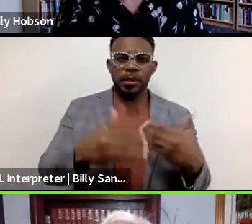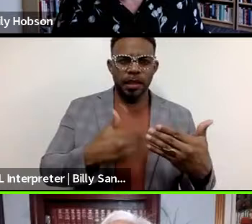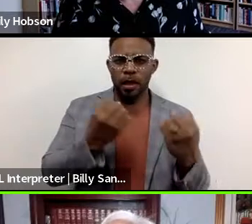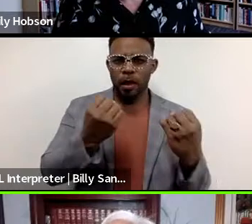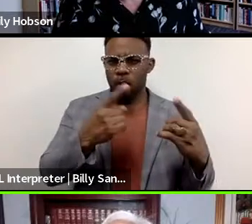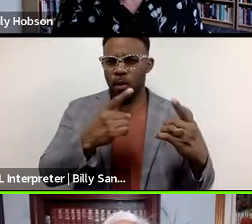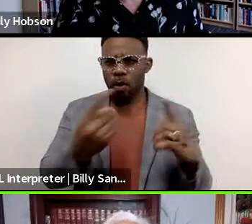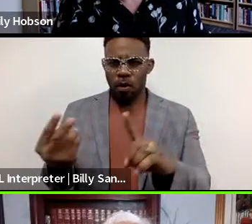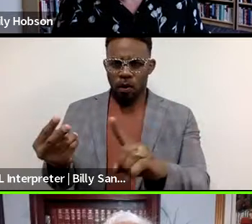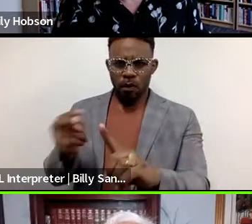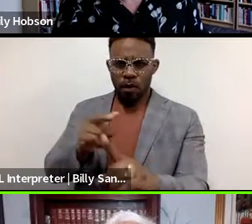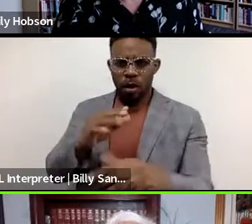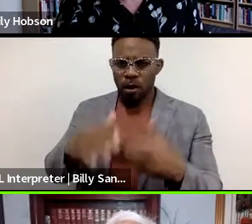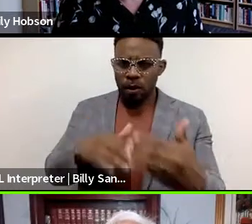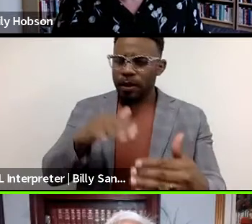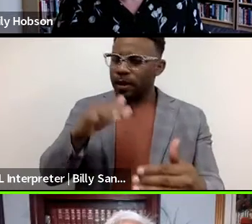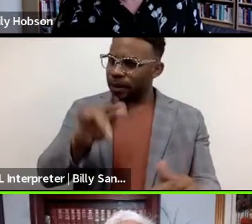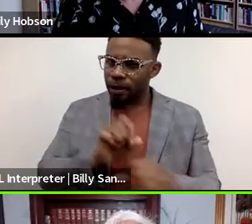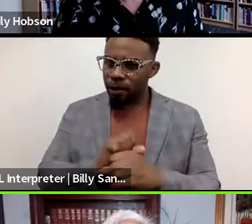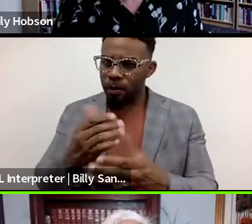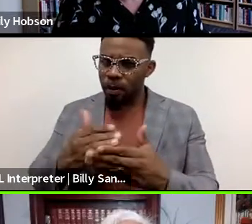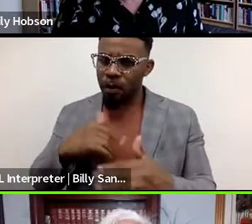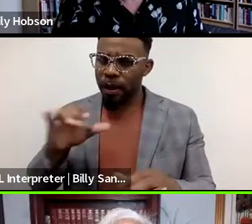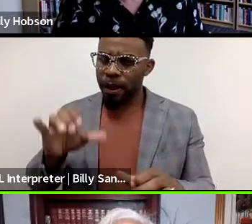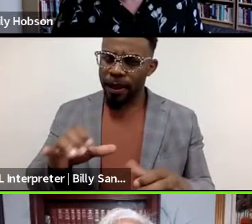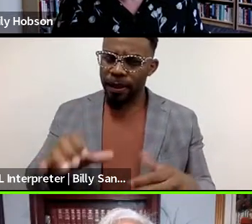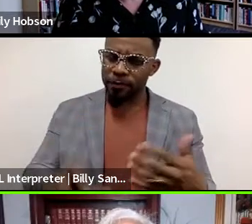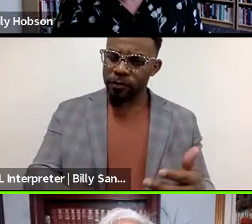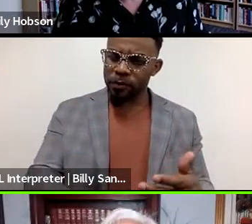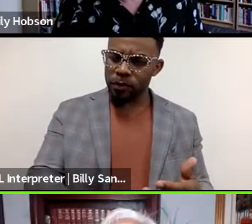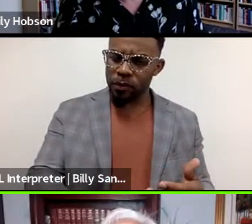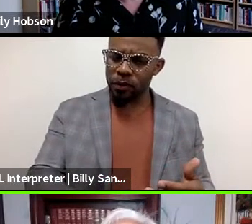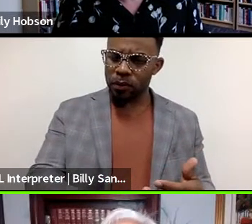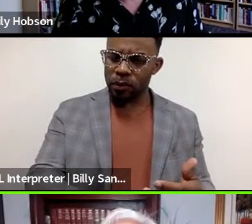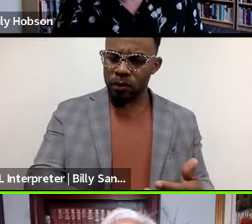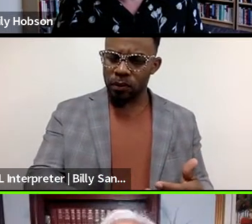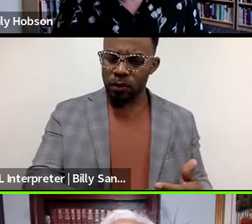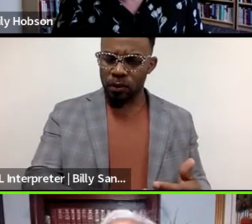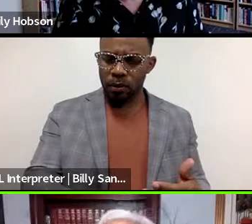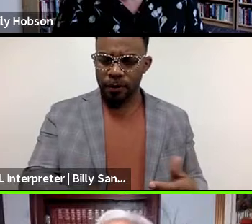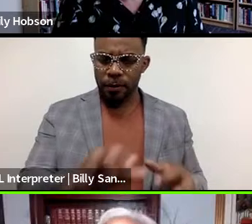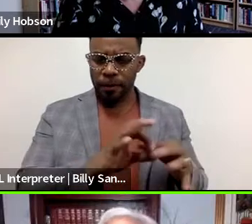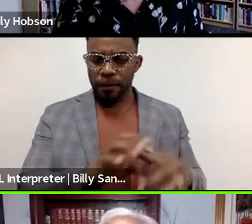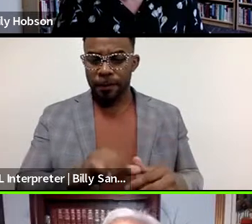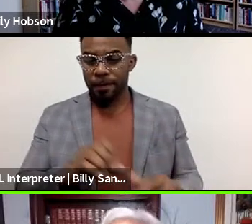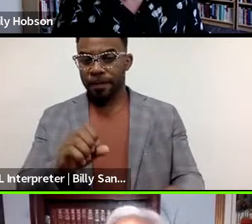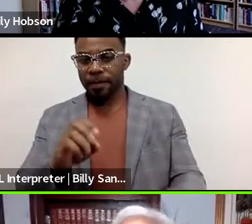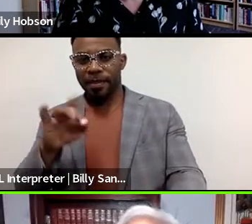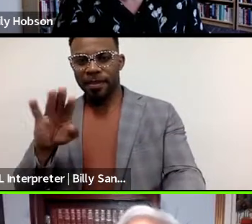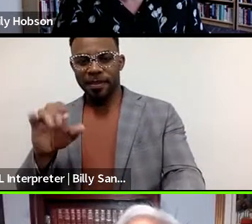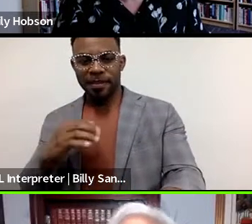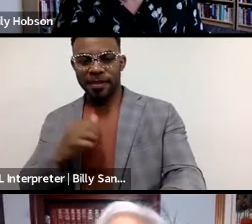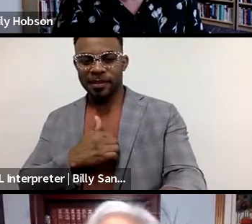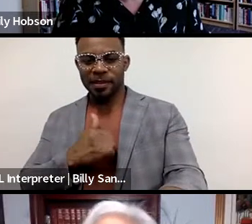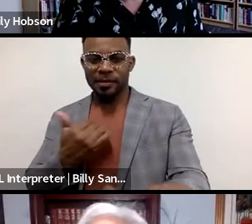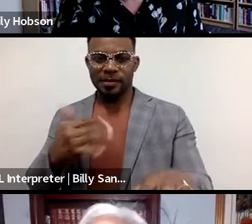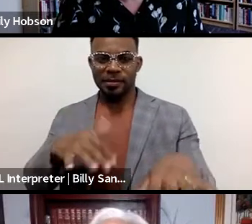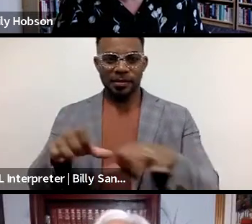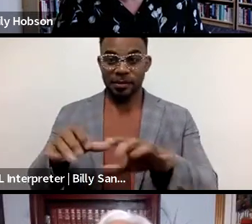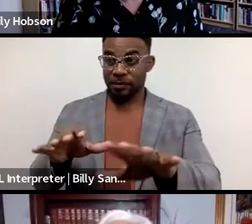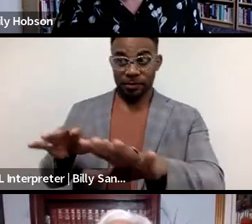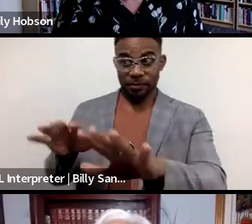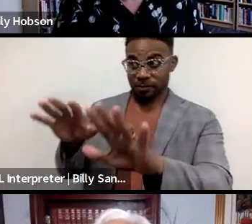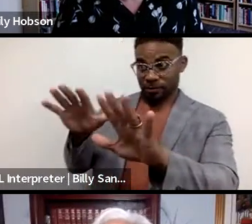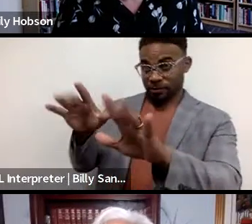multiple faiths. And so that is also part of what we have to really tap into. And Elizabeth, I'm sorry.